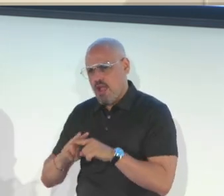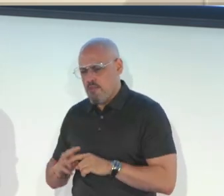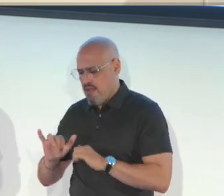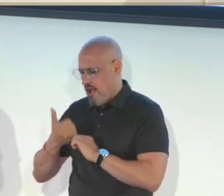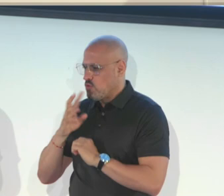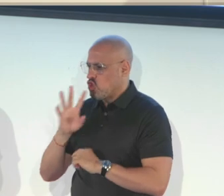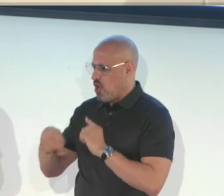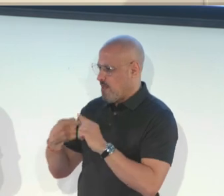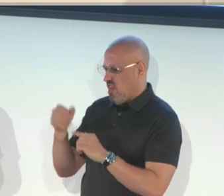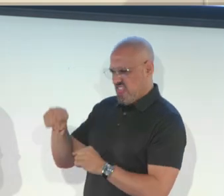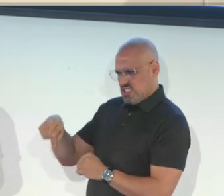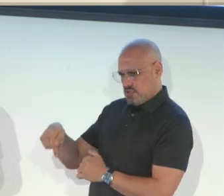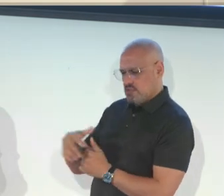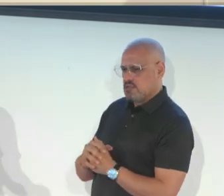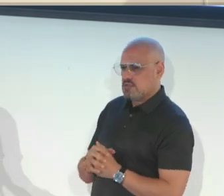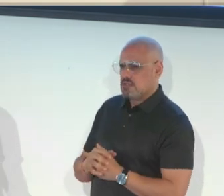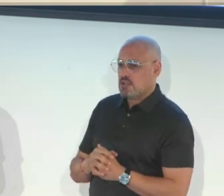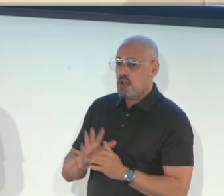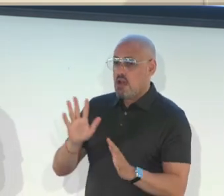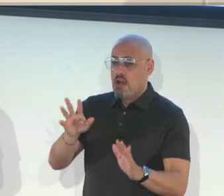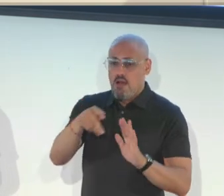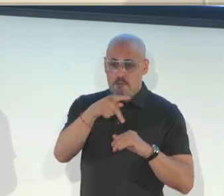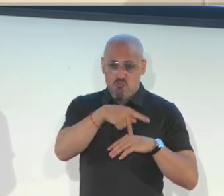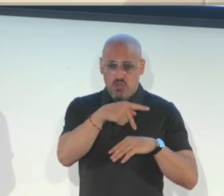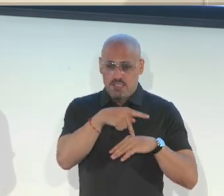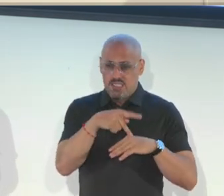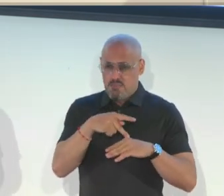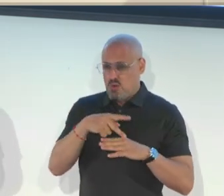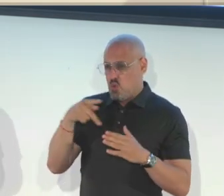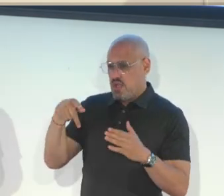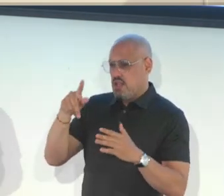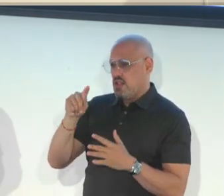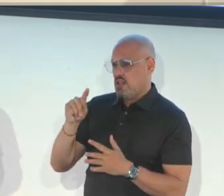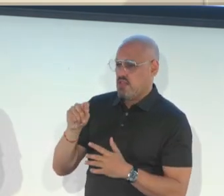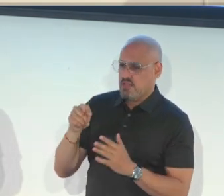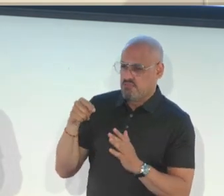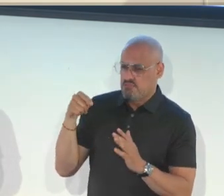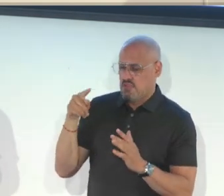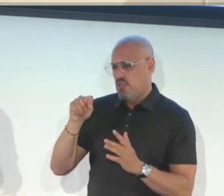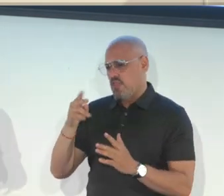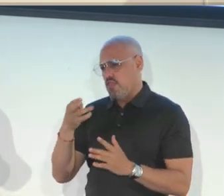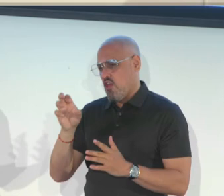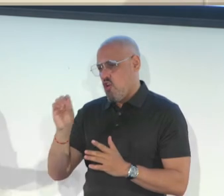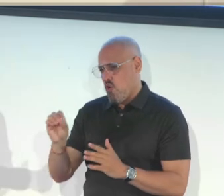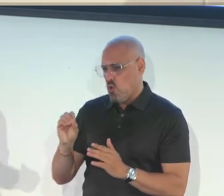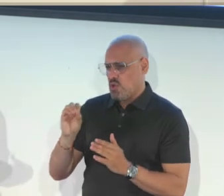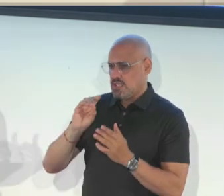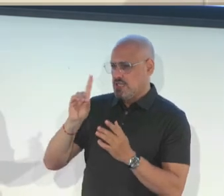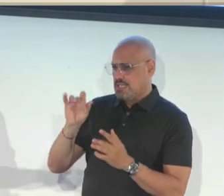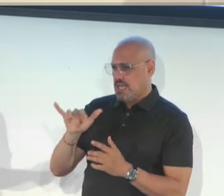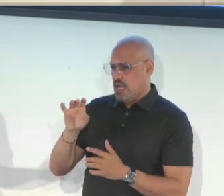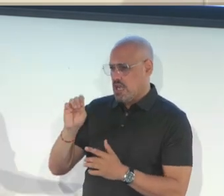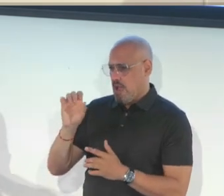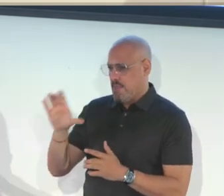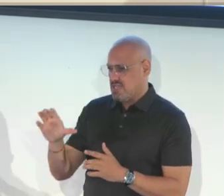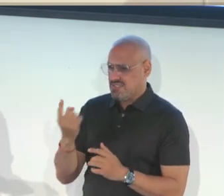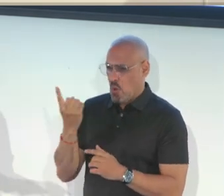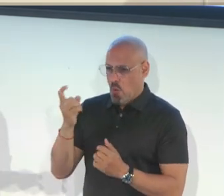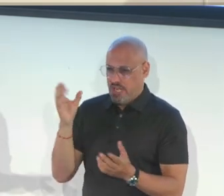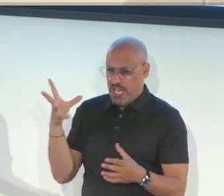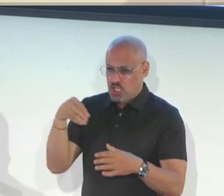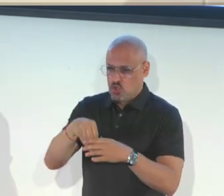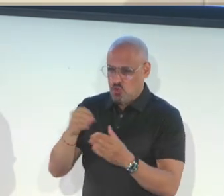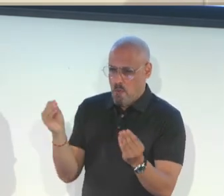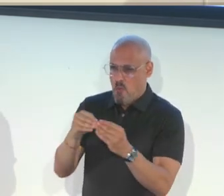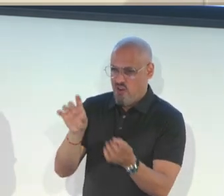talk about this. There's a principle in thermodynamics that I've been leaning on recently that you can only introduce more chaos into